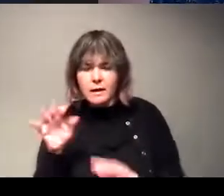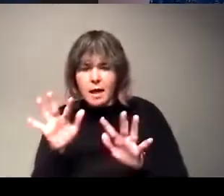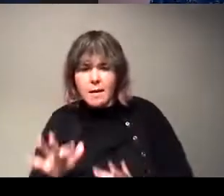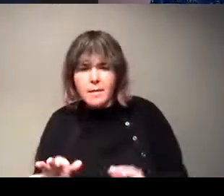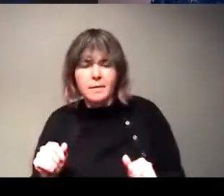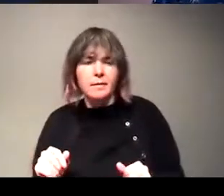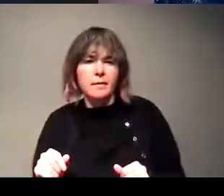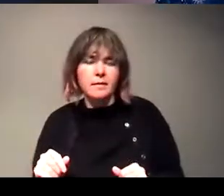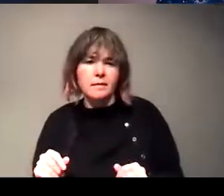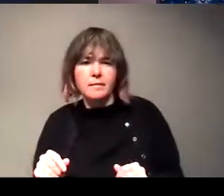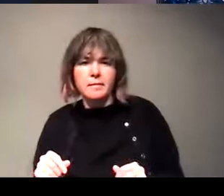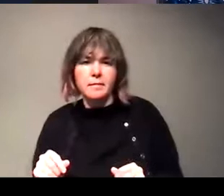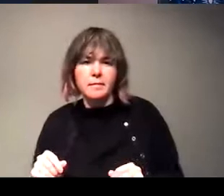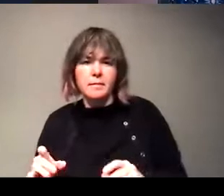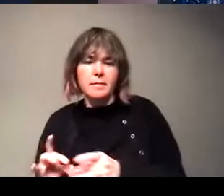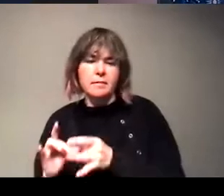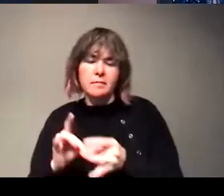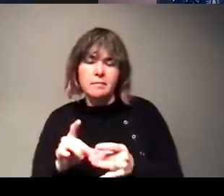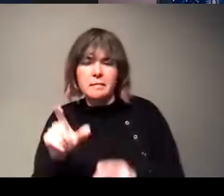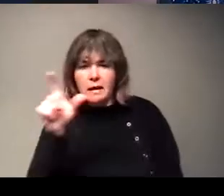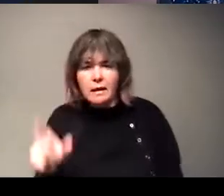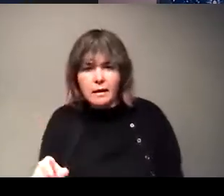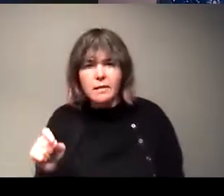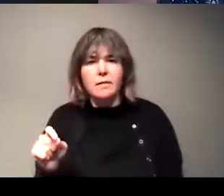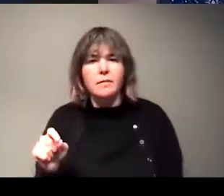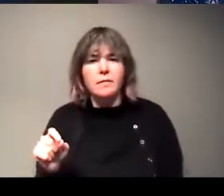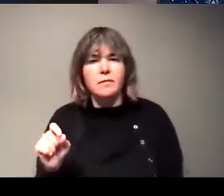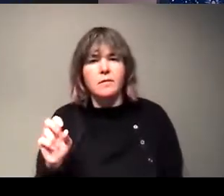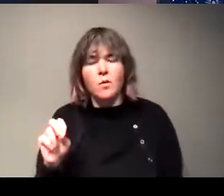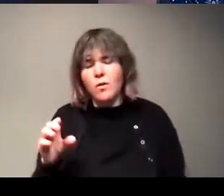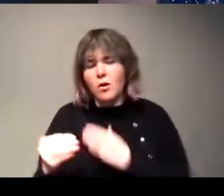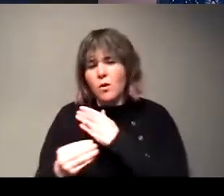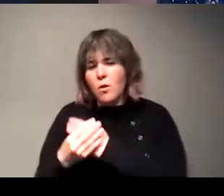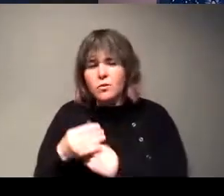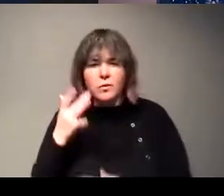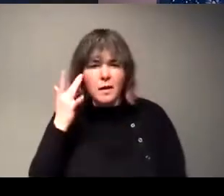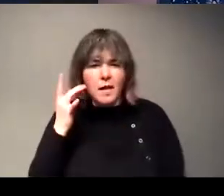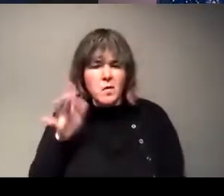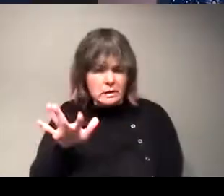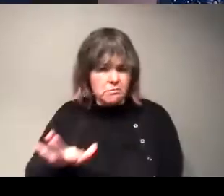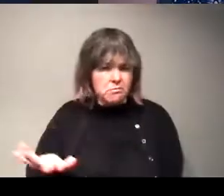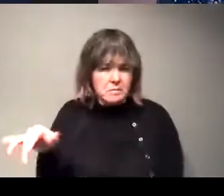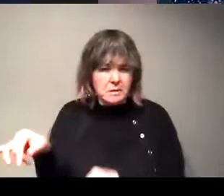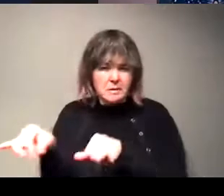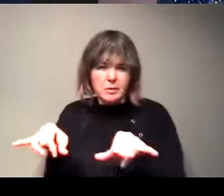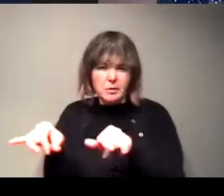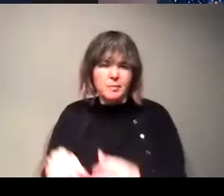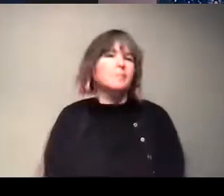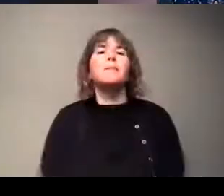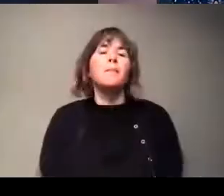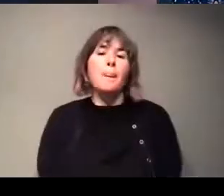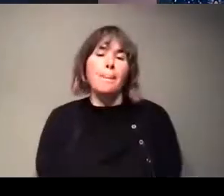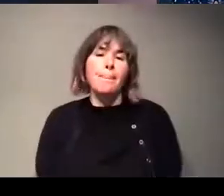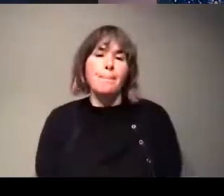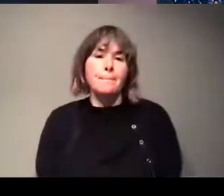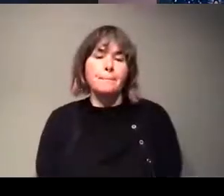inspired by Italian or coastal California environments, I would say. So,